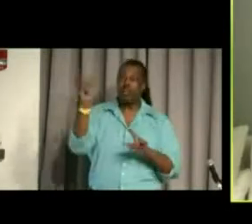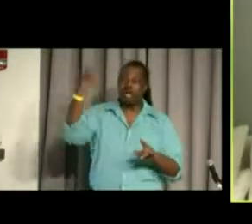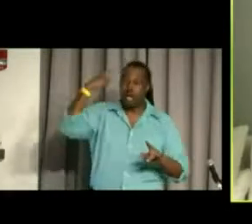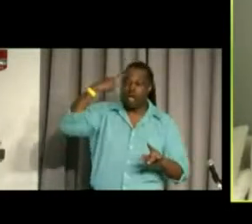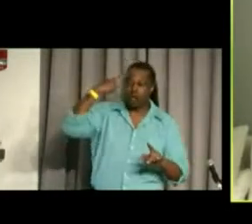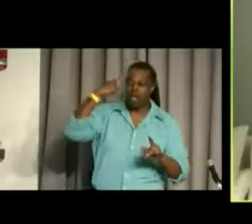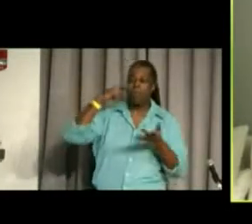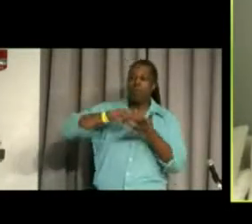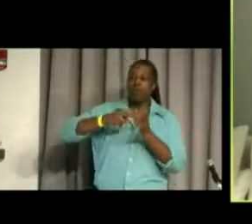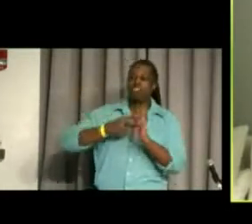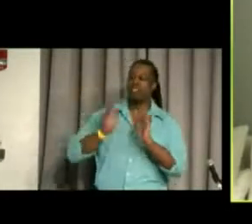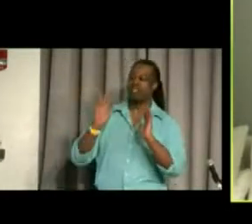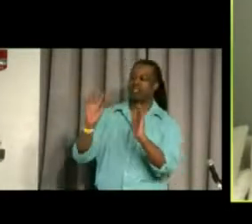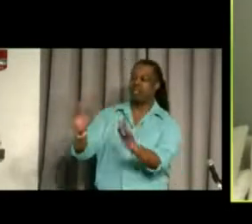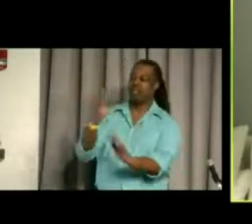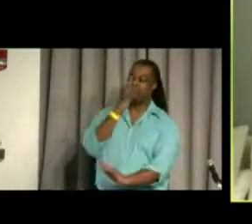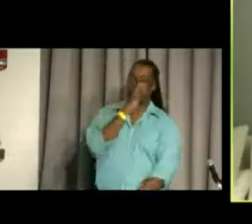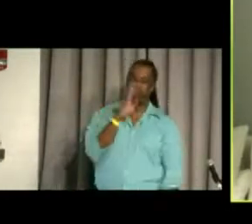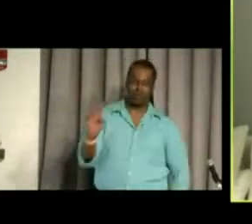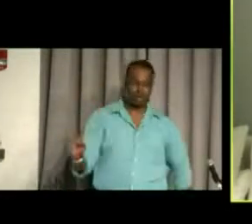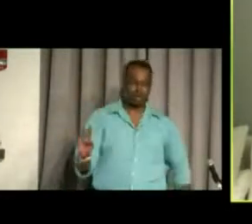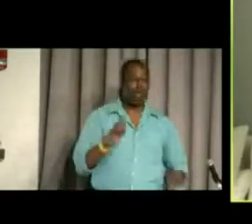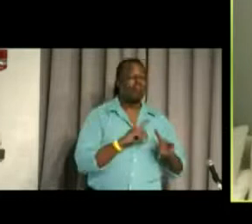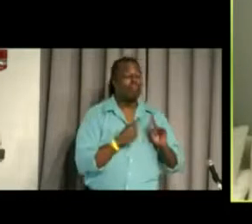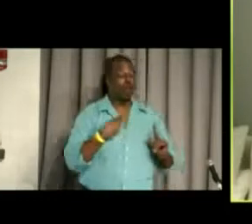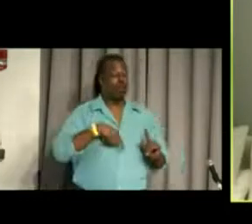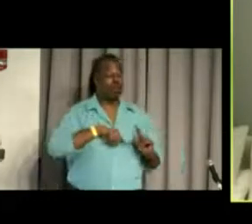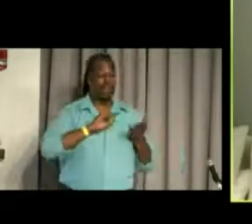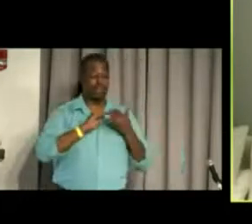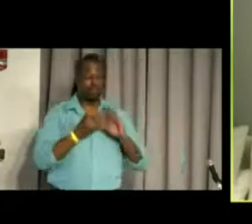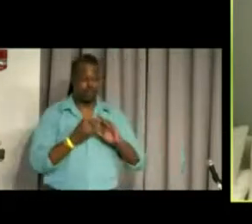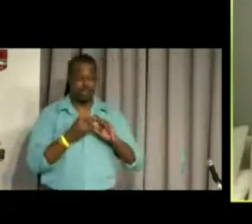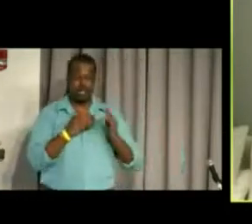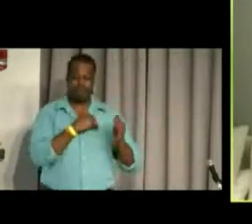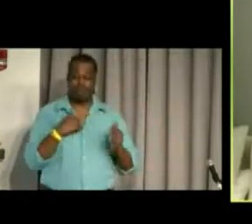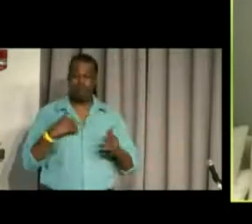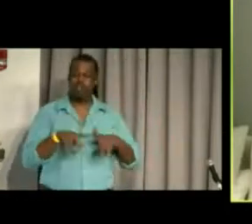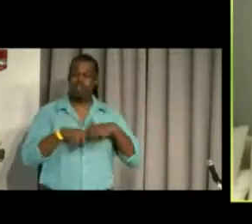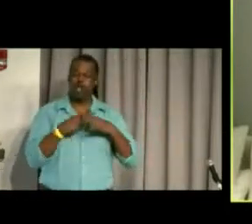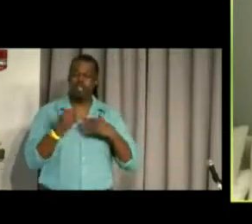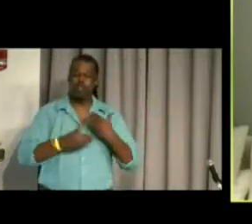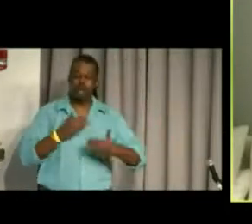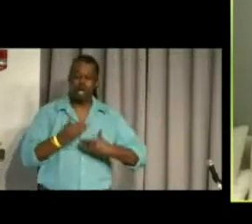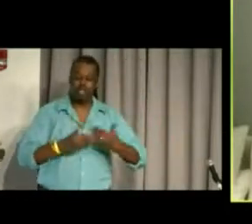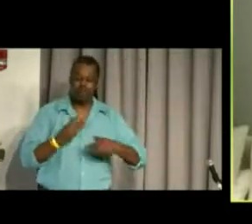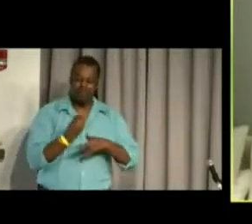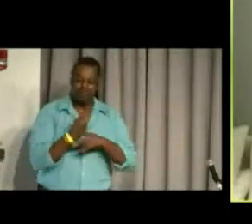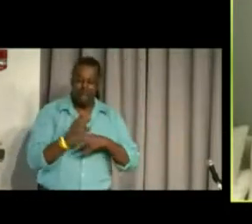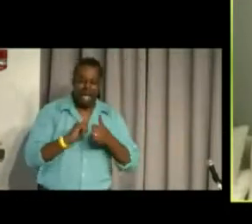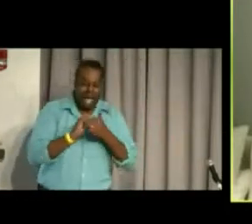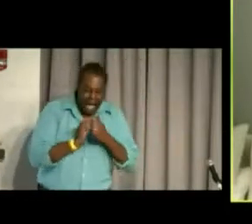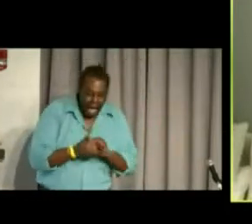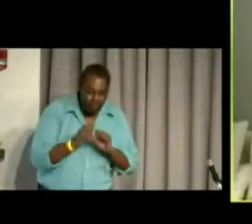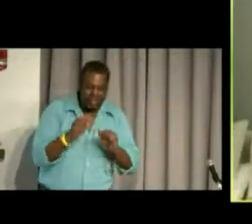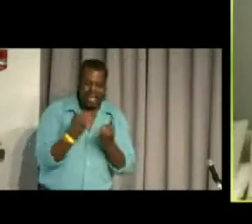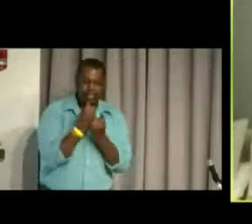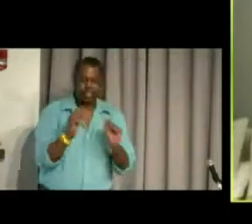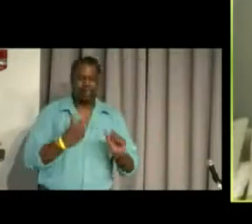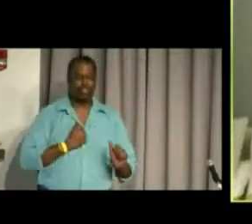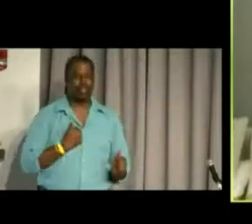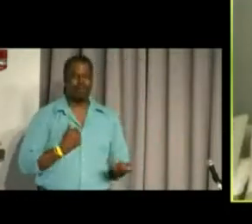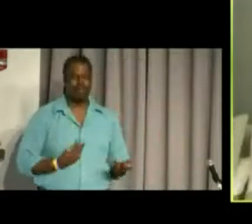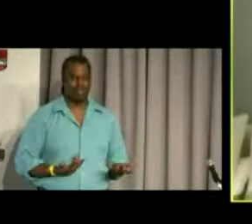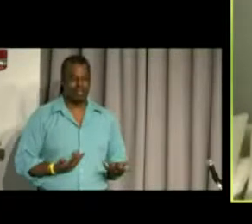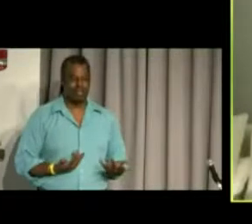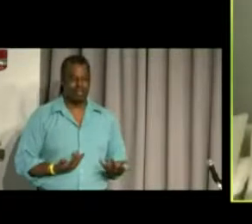people. And instead, we as community members began that process of figuring out, once again, how to save ourselves. And